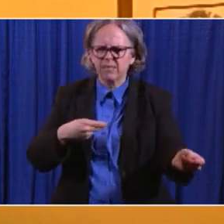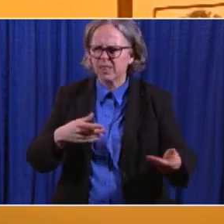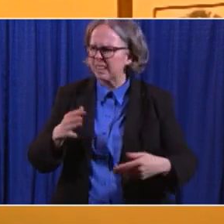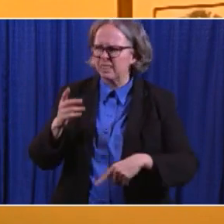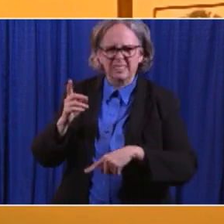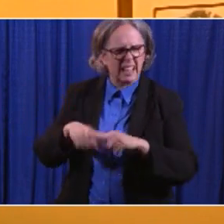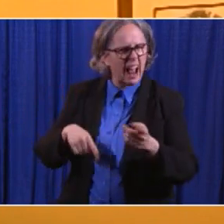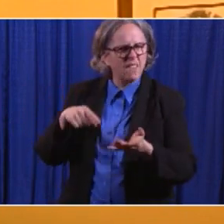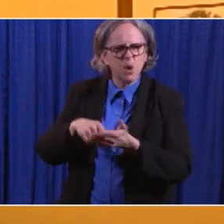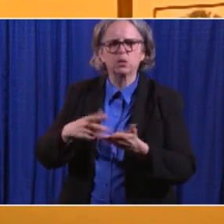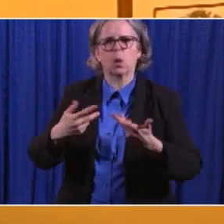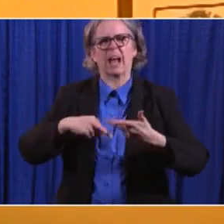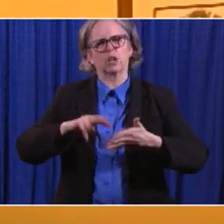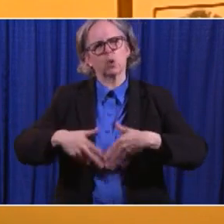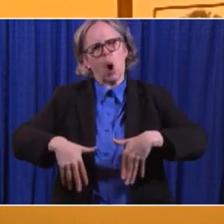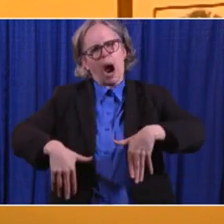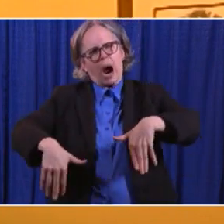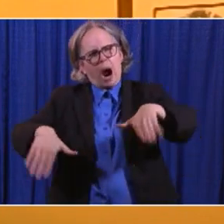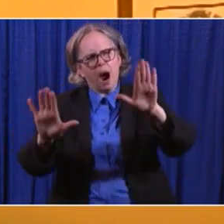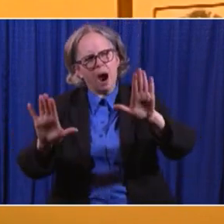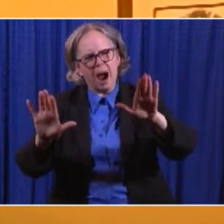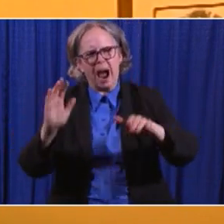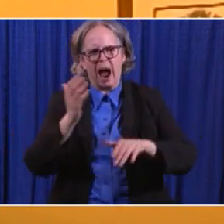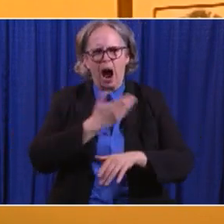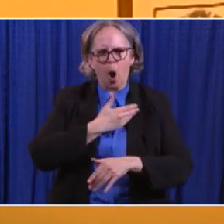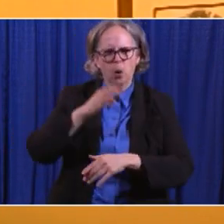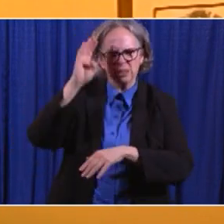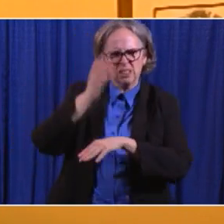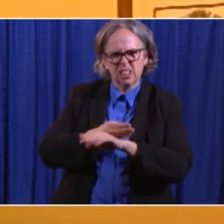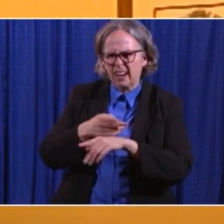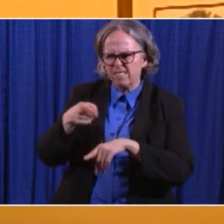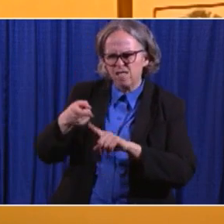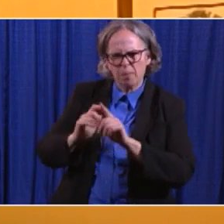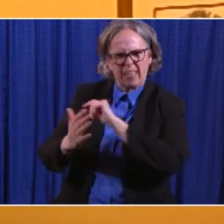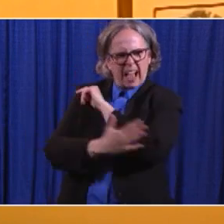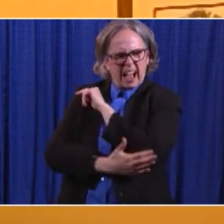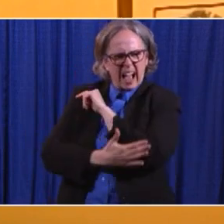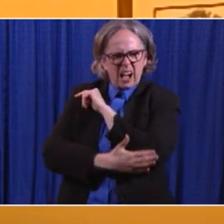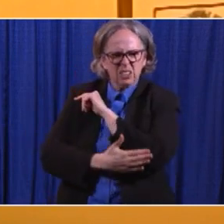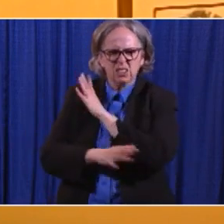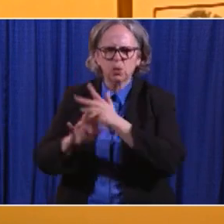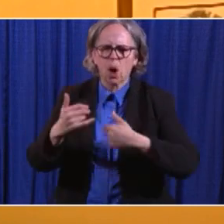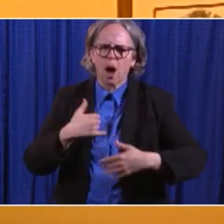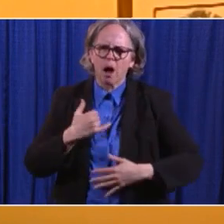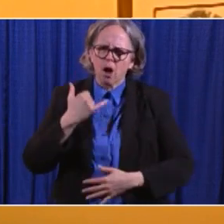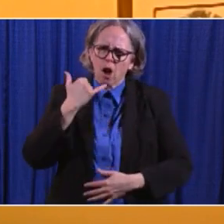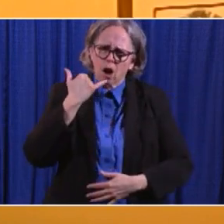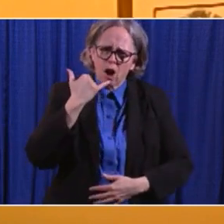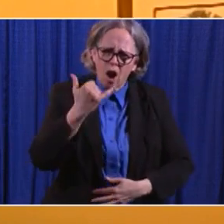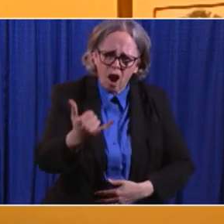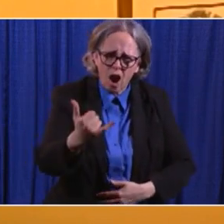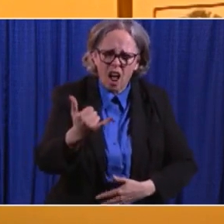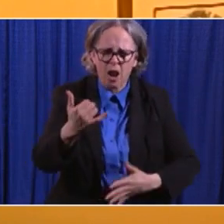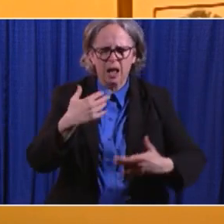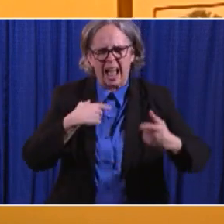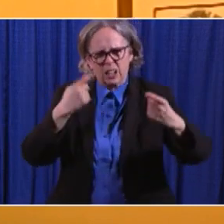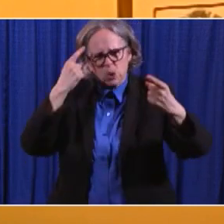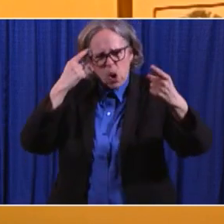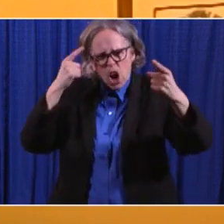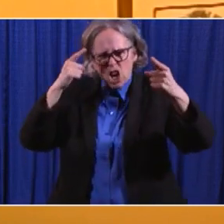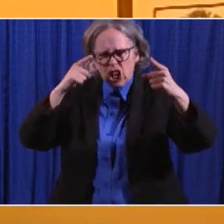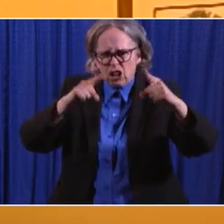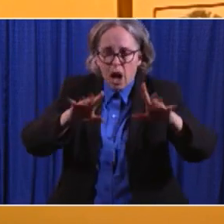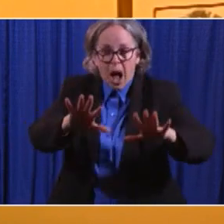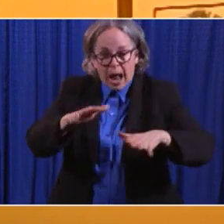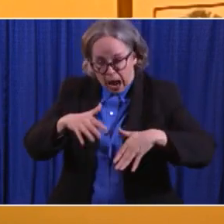Agency. Making that phone call is the hardest thing I've ever had to do in my life. Now, my family, like